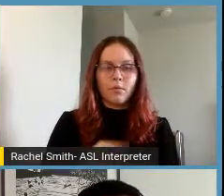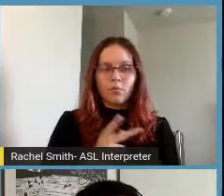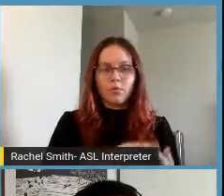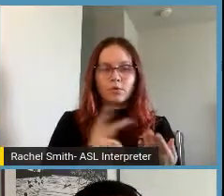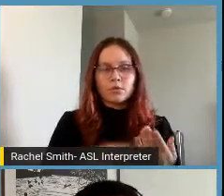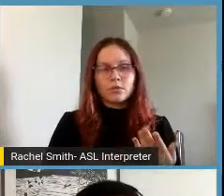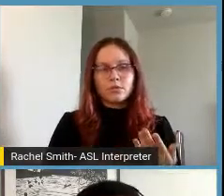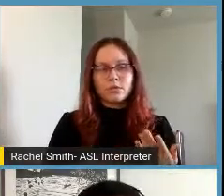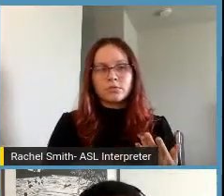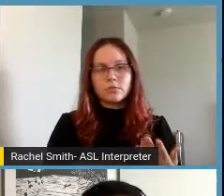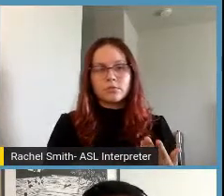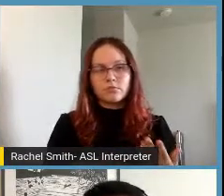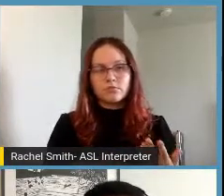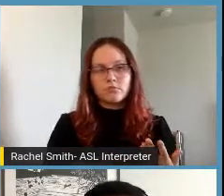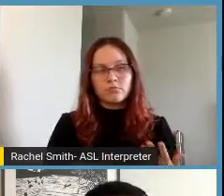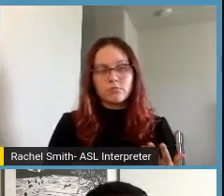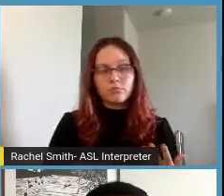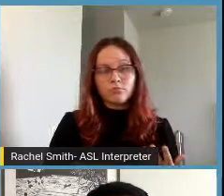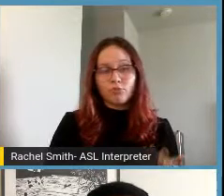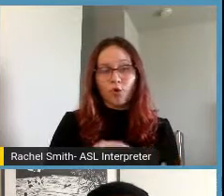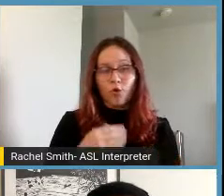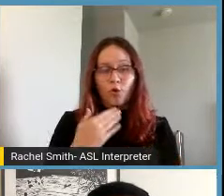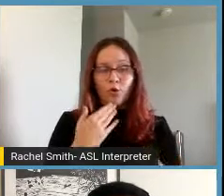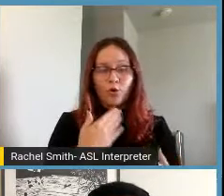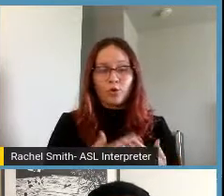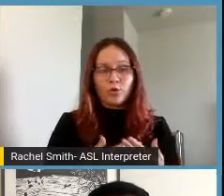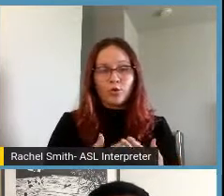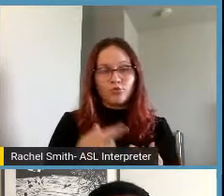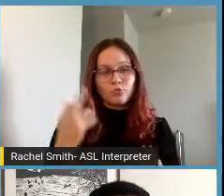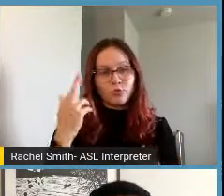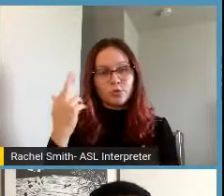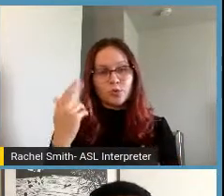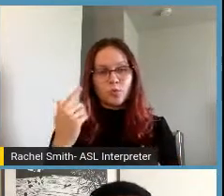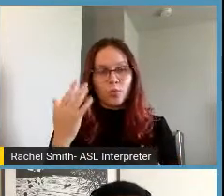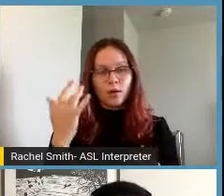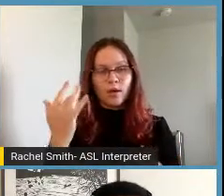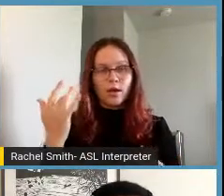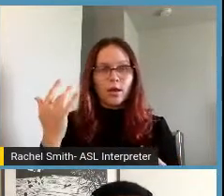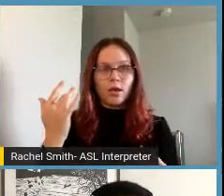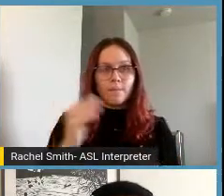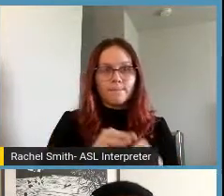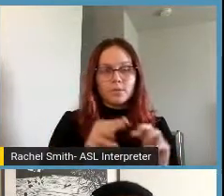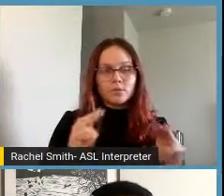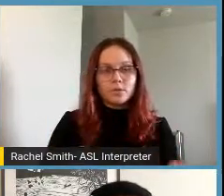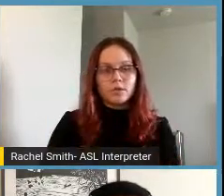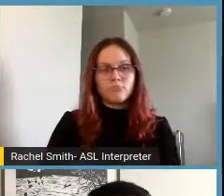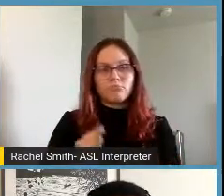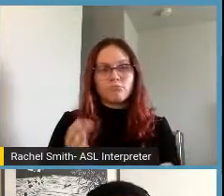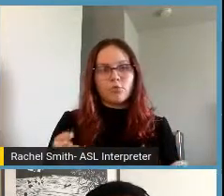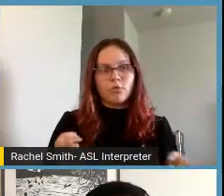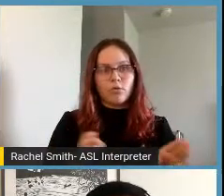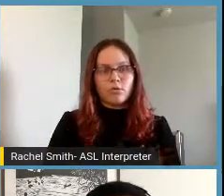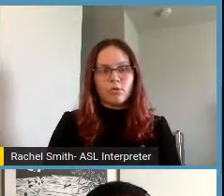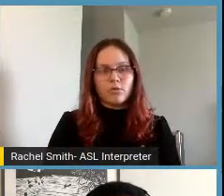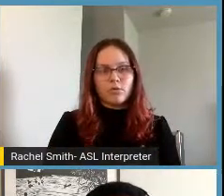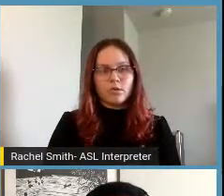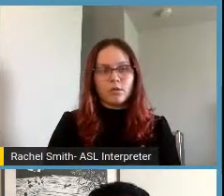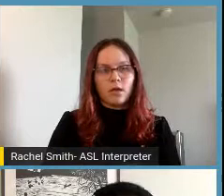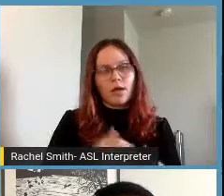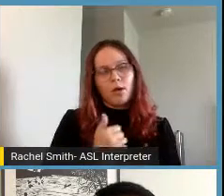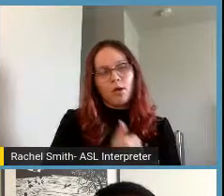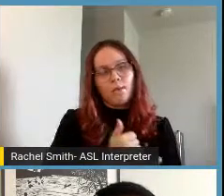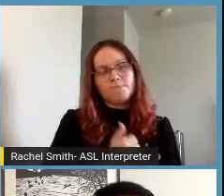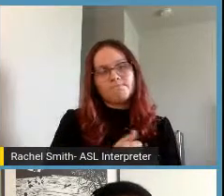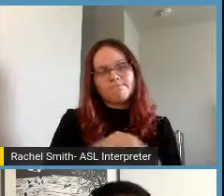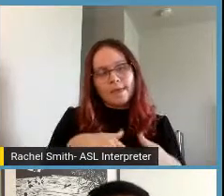while the museum is closed because it gives us access, it lets us kind of access more audiences, different kinds of audiences than